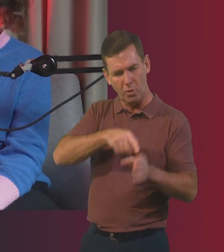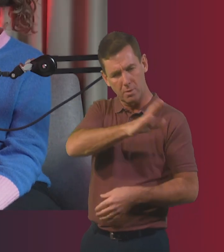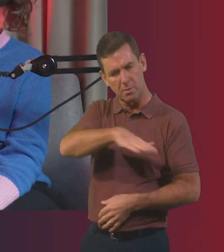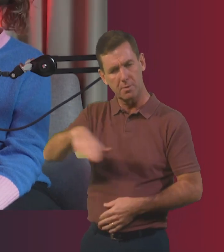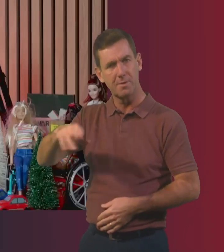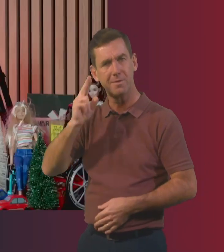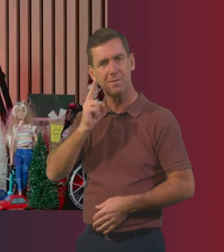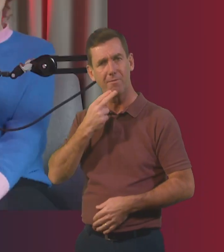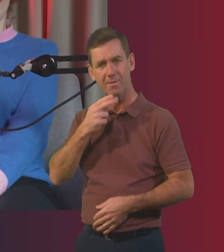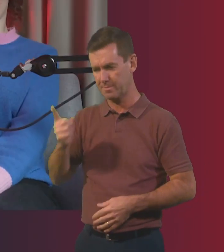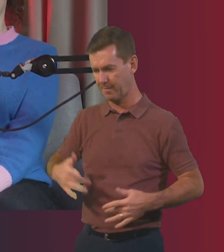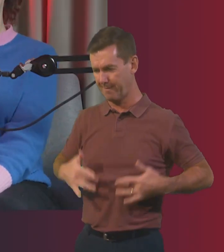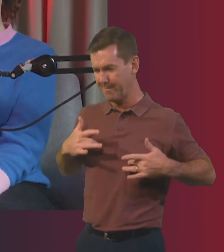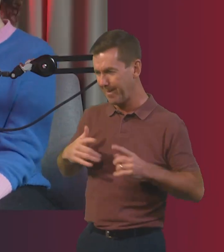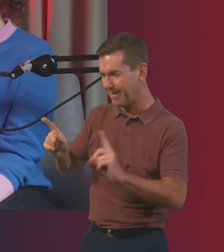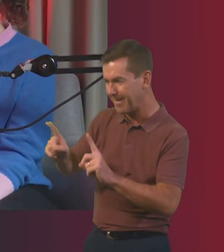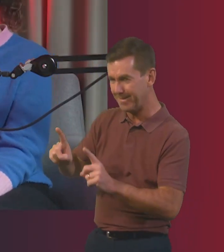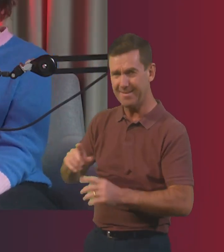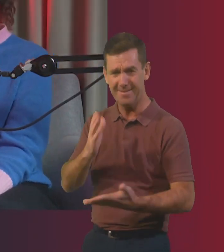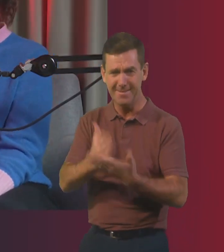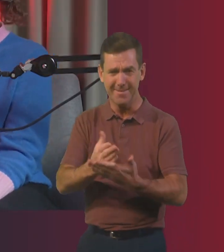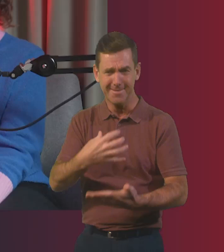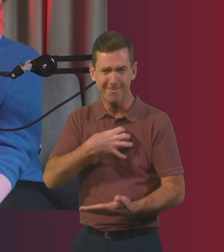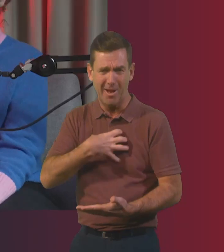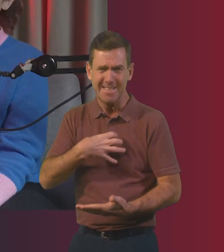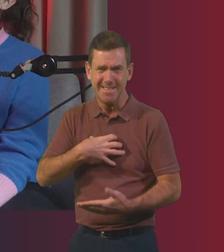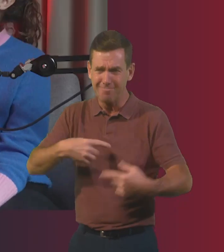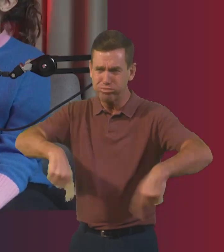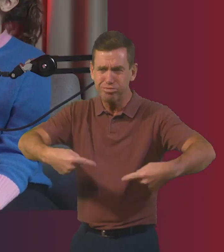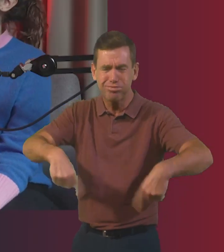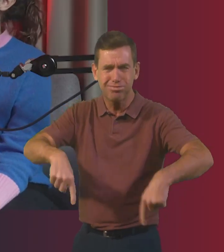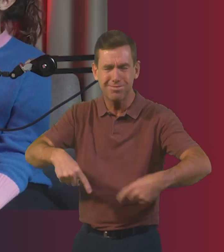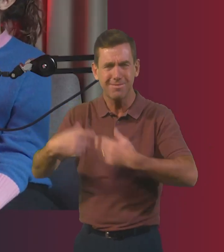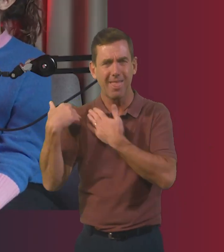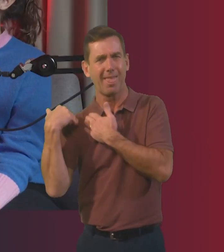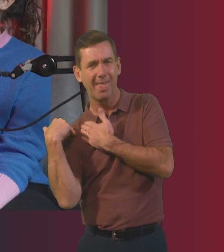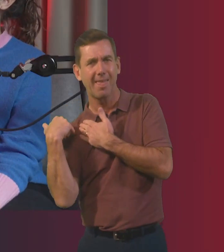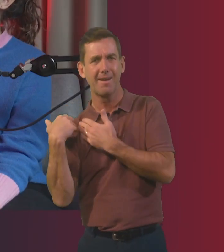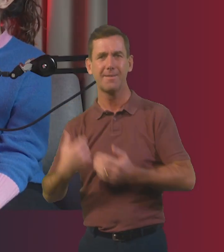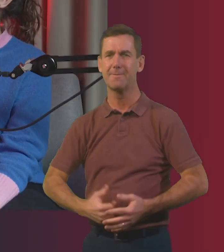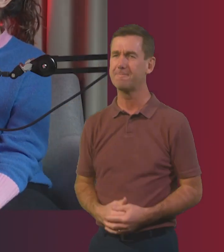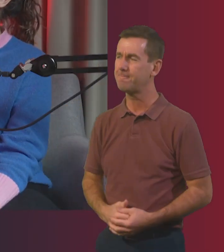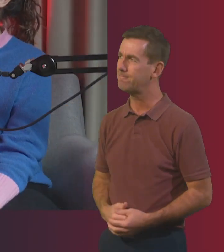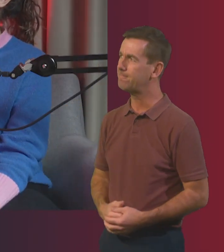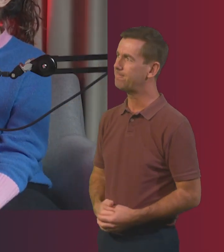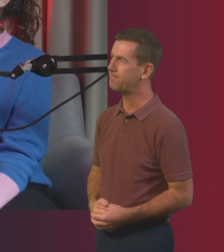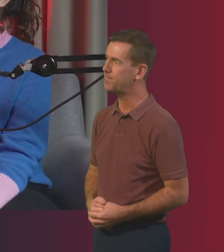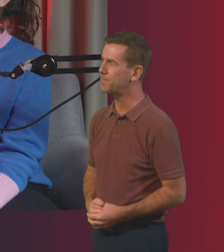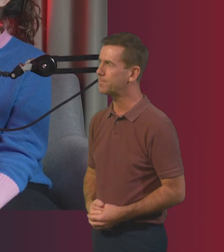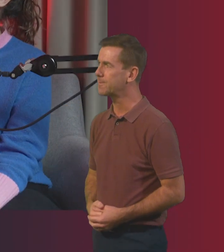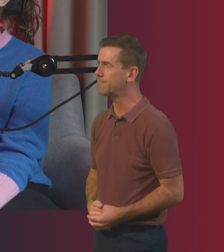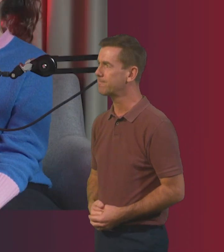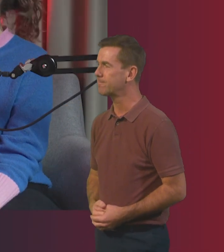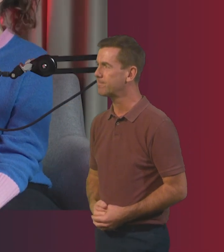does that feel? Scary. It's a lot of responsibility. No, it's one of those things.